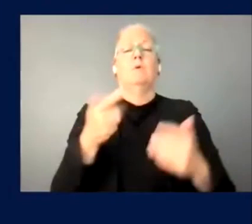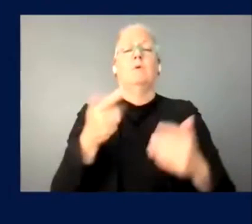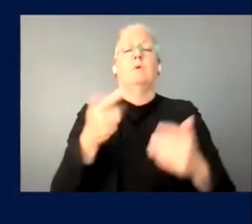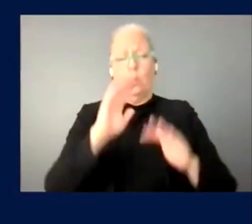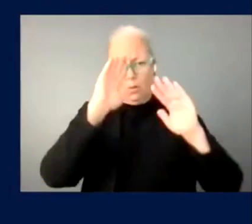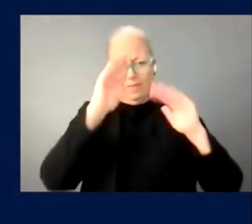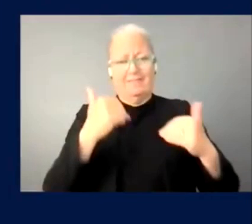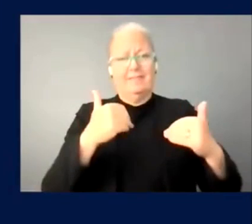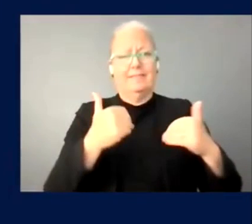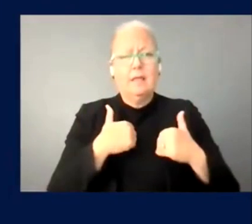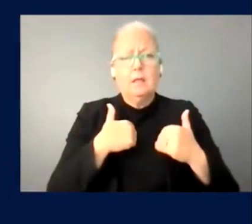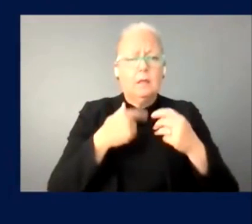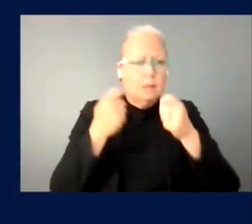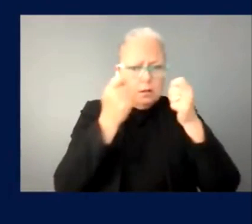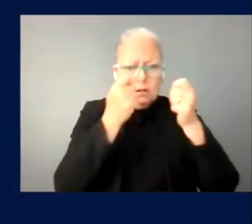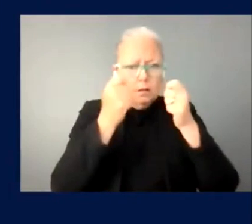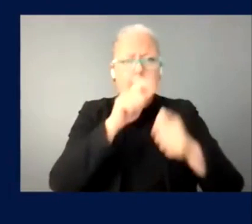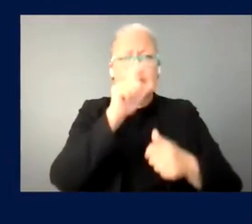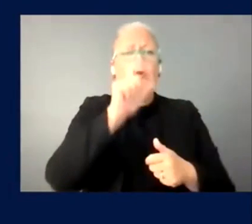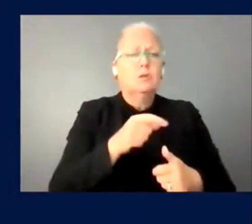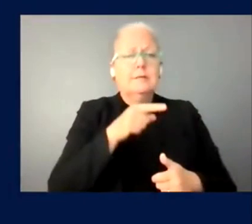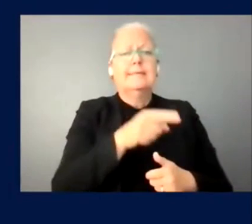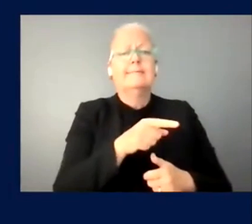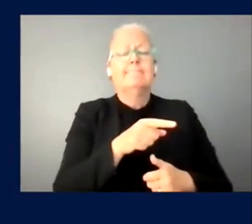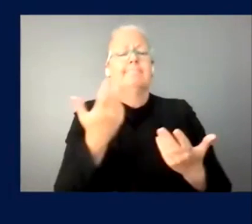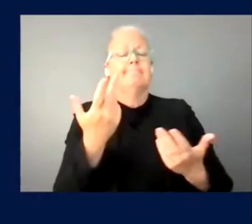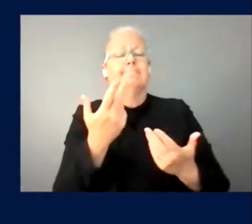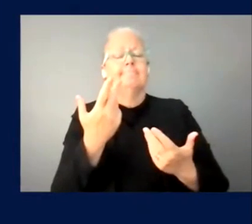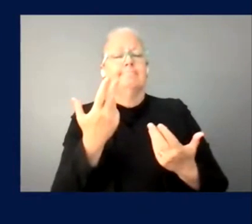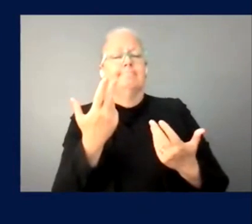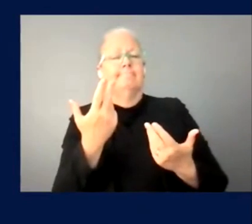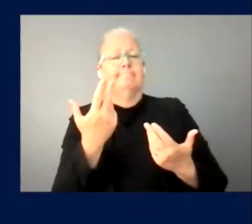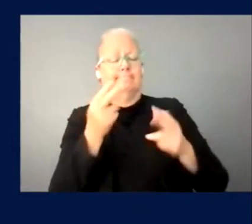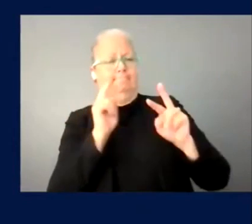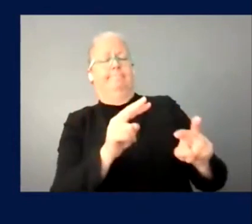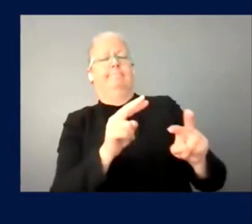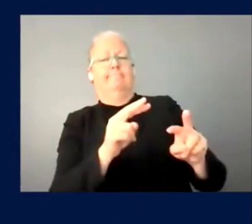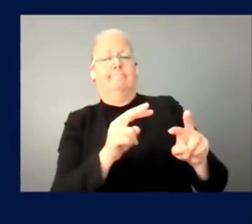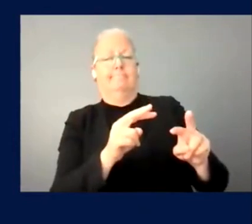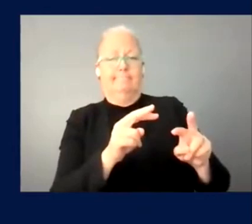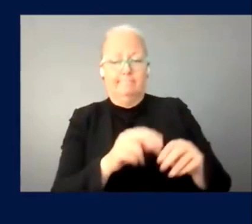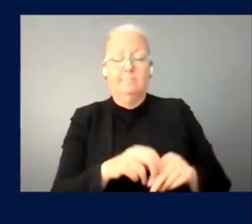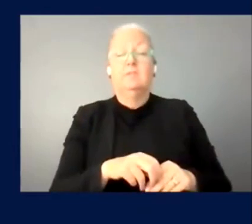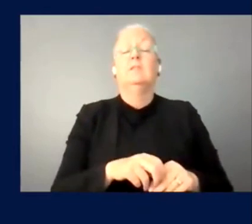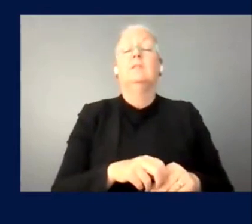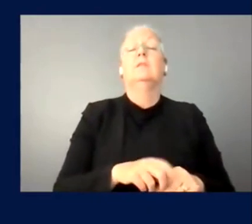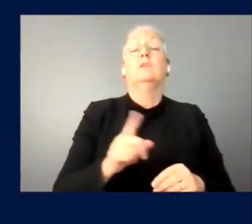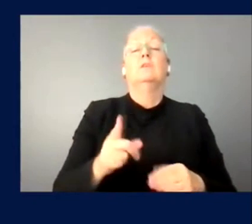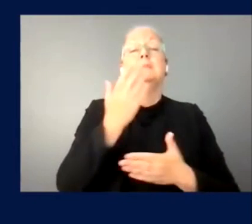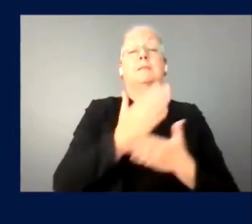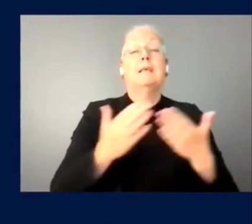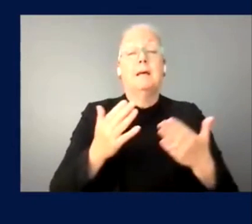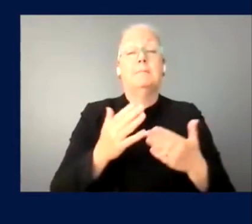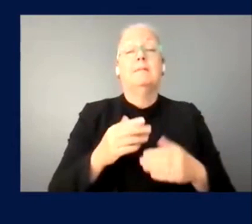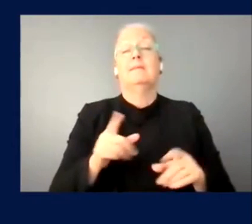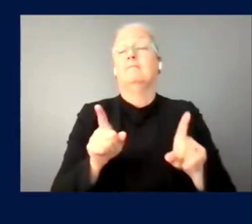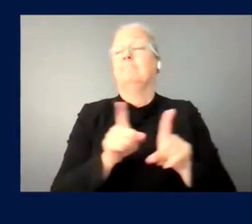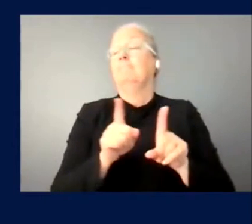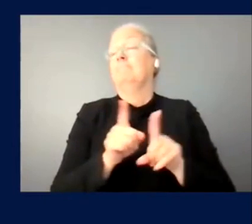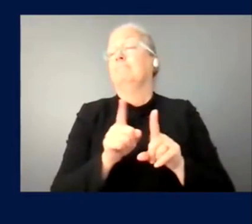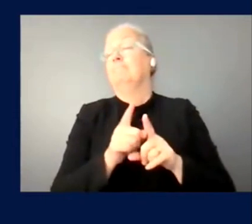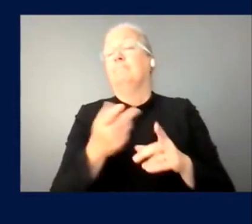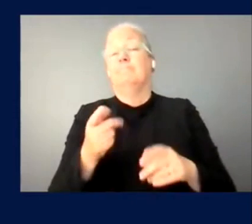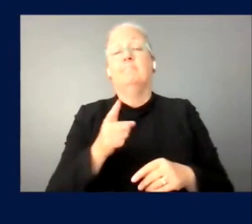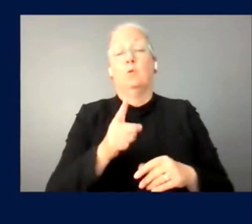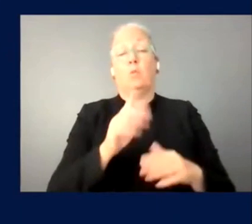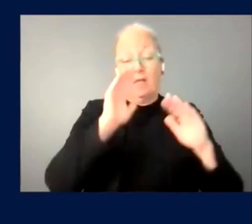non-visibly disabled. And actually, some people will be both visibly and non-visibly disabled. So you might have an autistic wheelchair